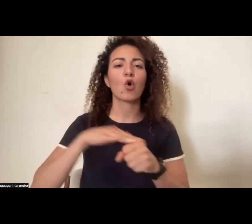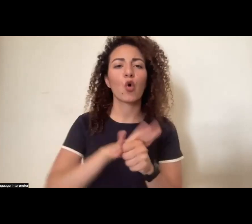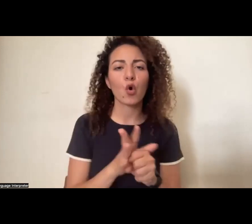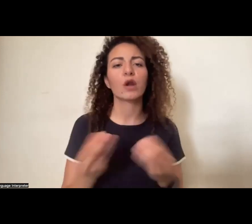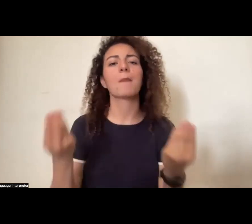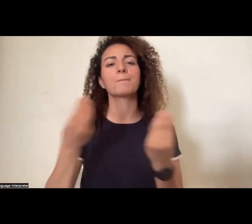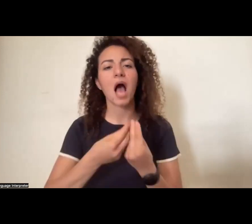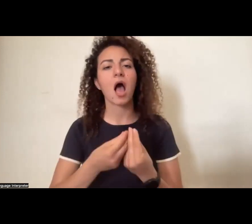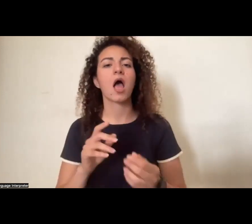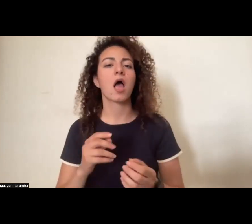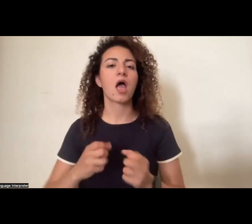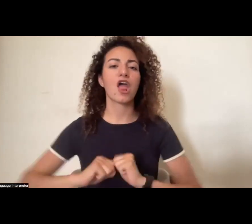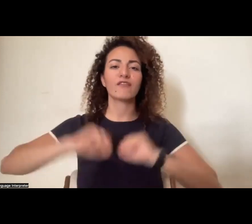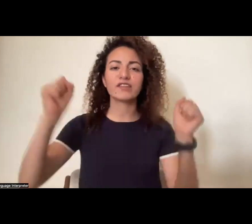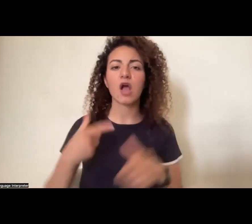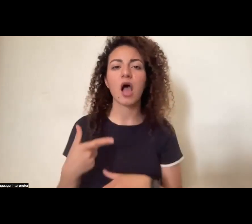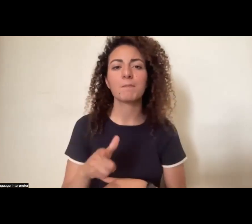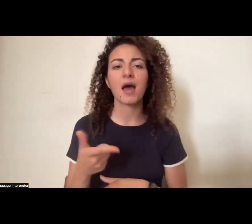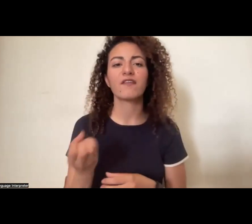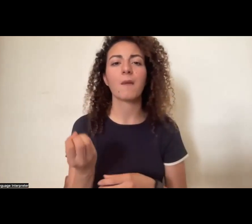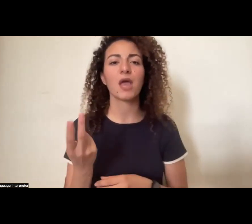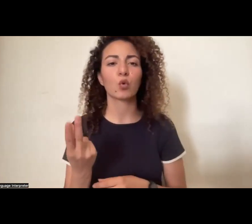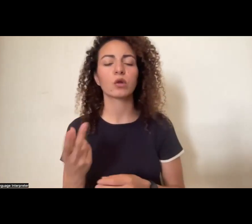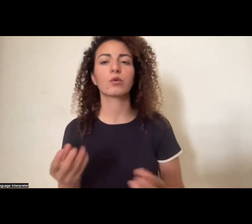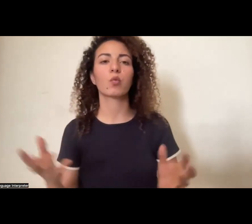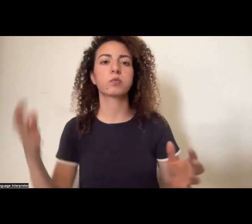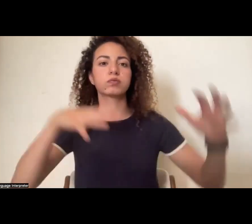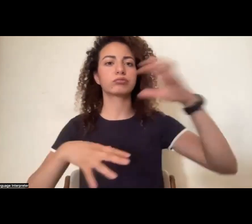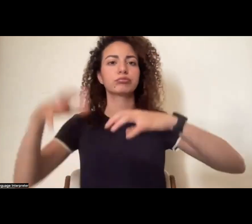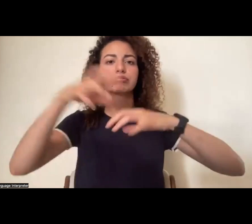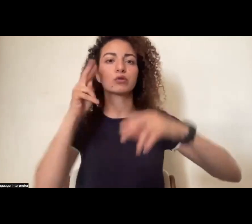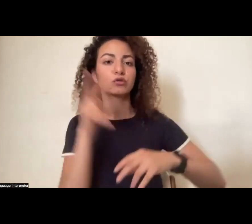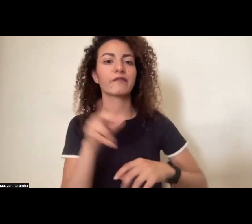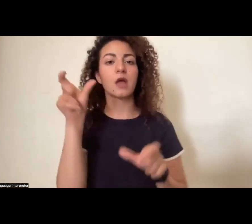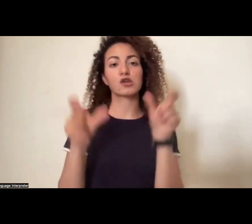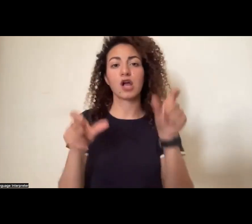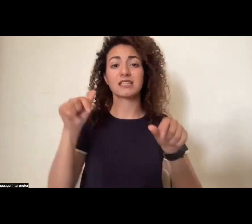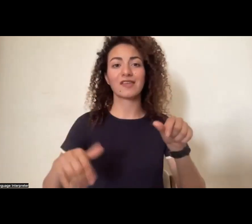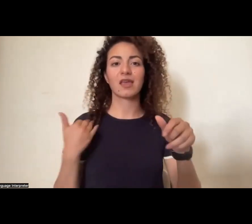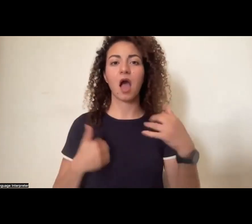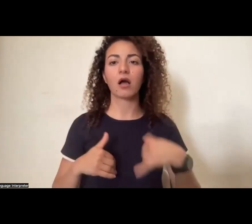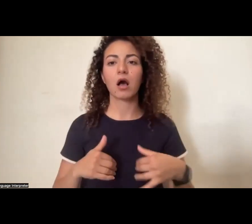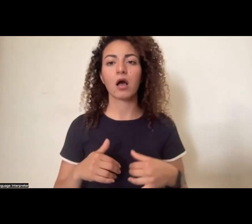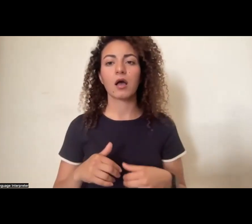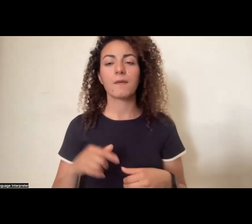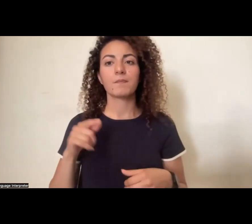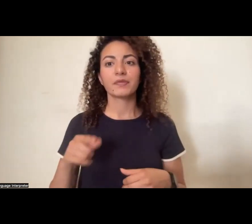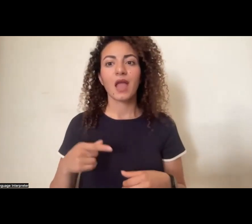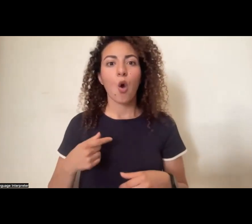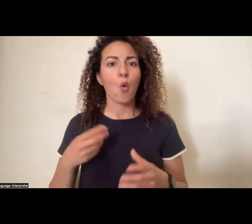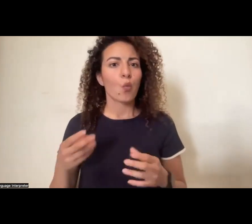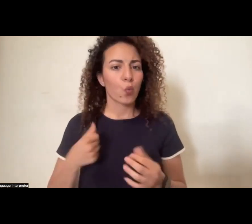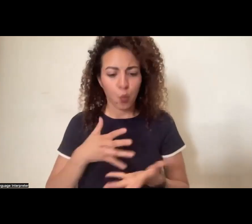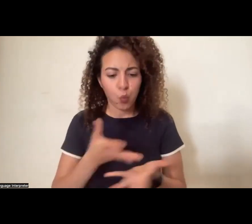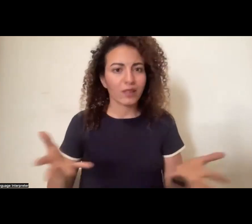other problems, which made people with disabilities be in a situation that is